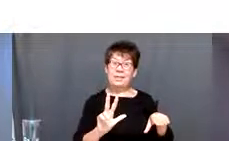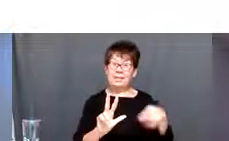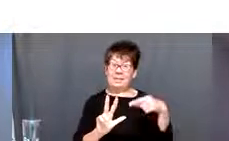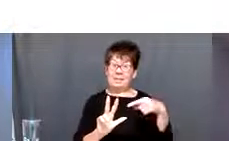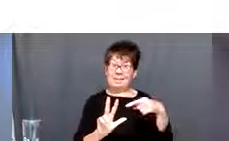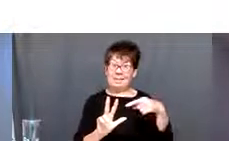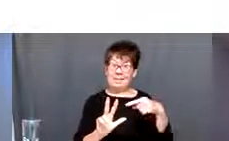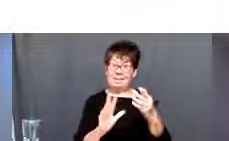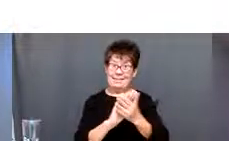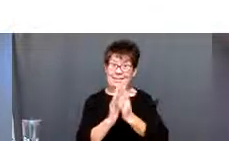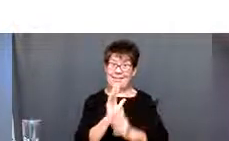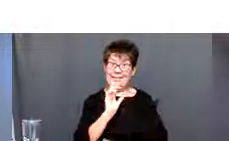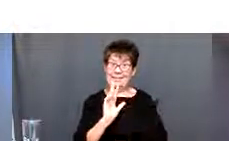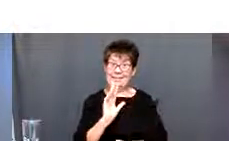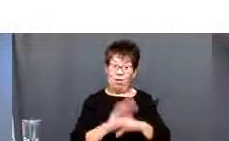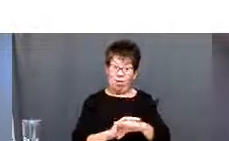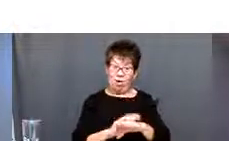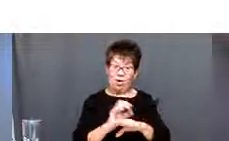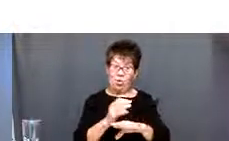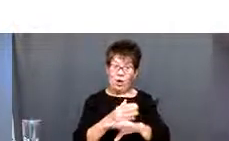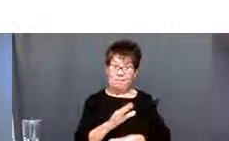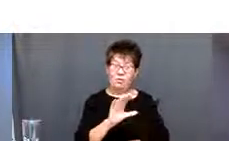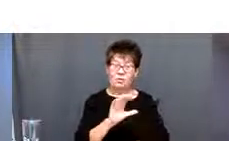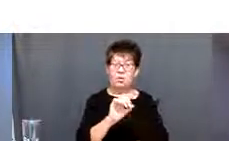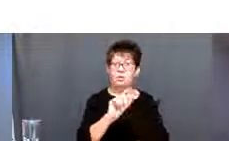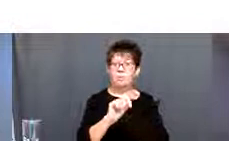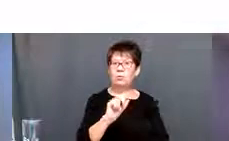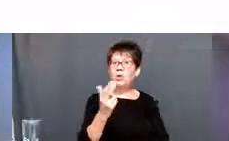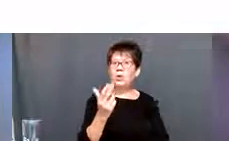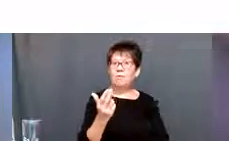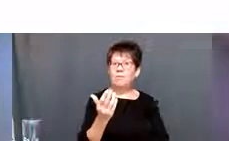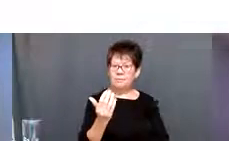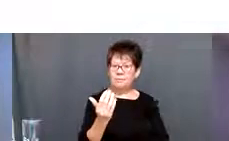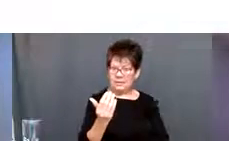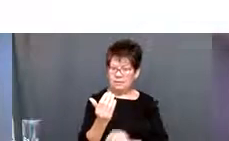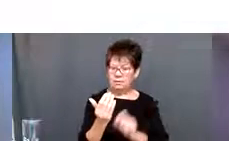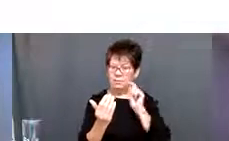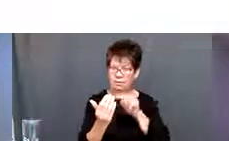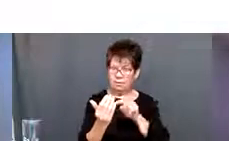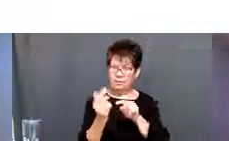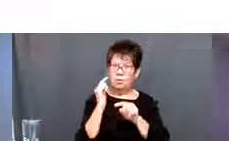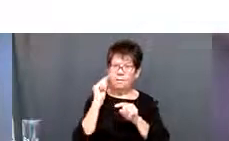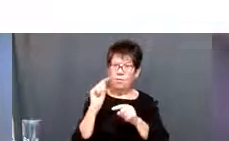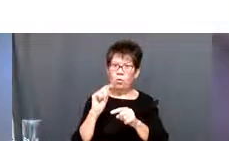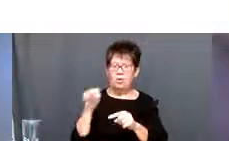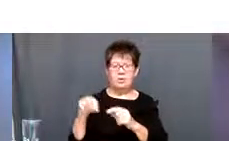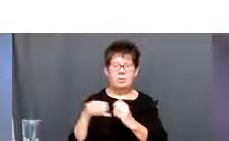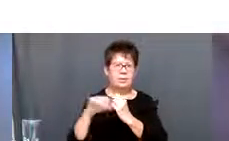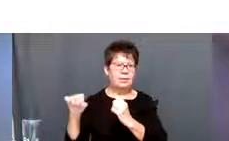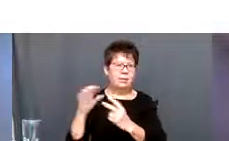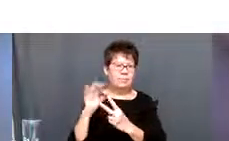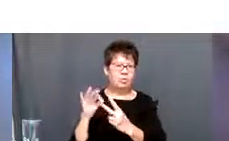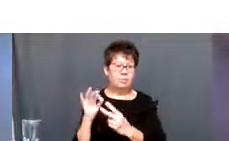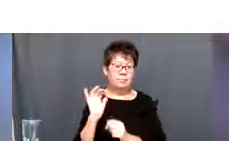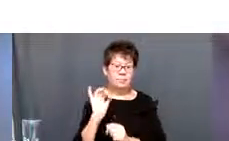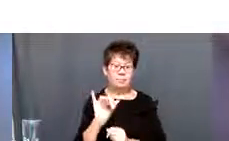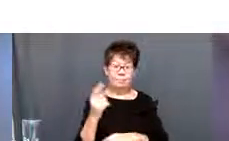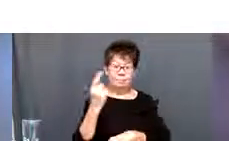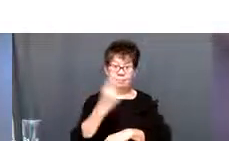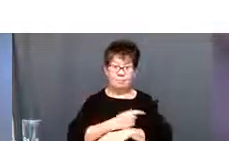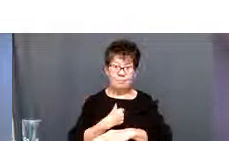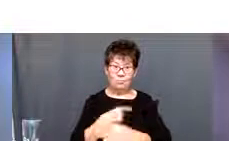after October 15th, 2022 to be able to be eligible for the extended option, because that is the day we're starting